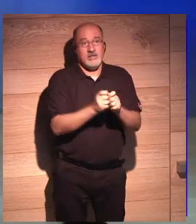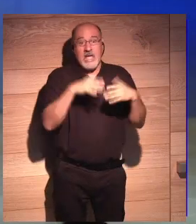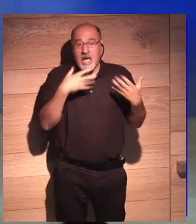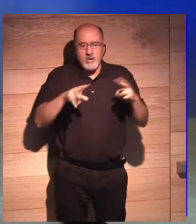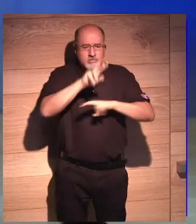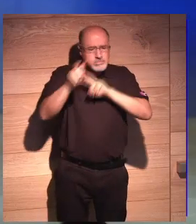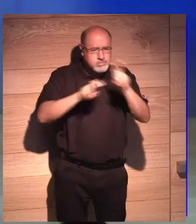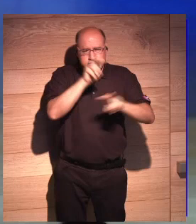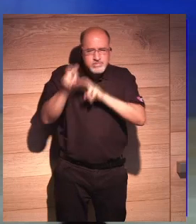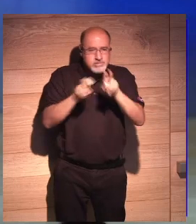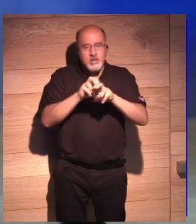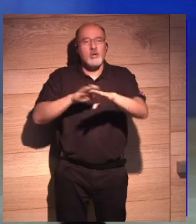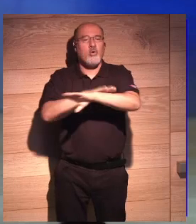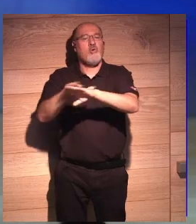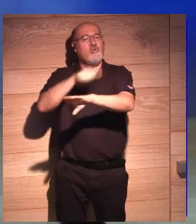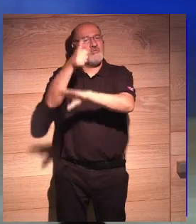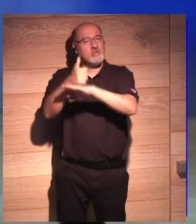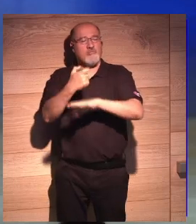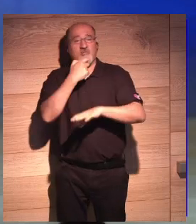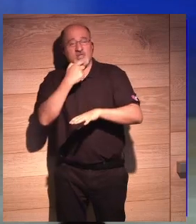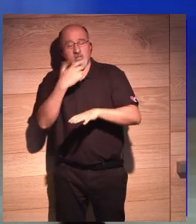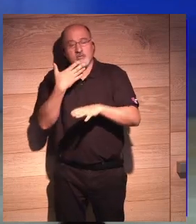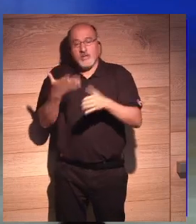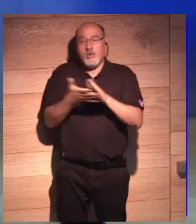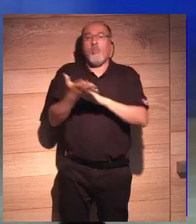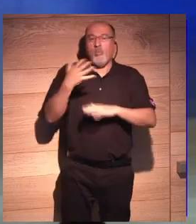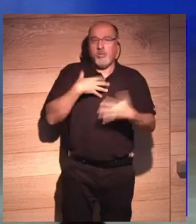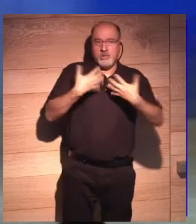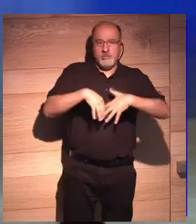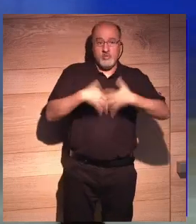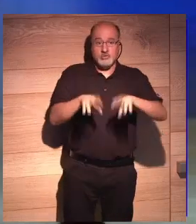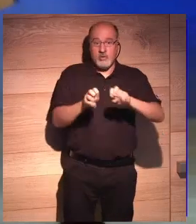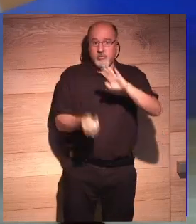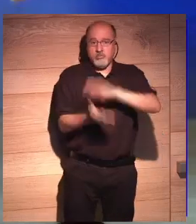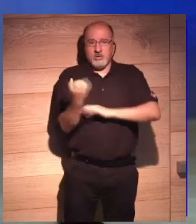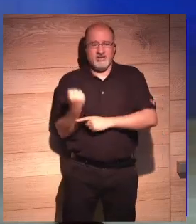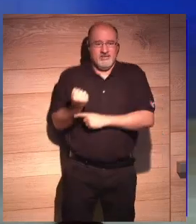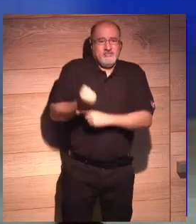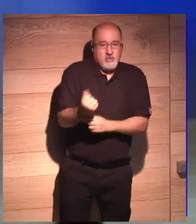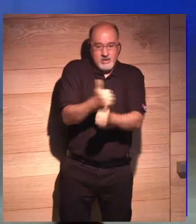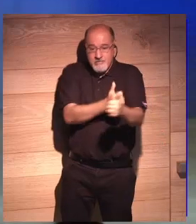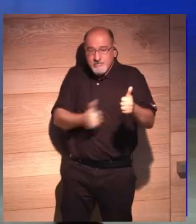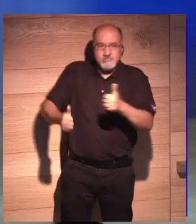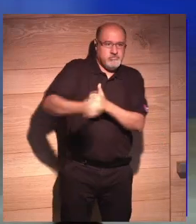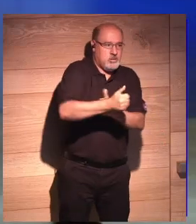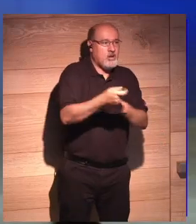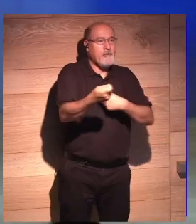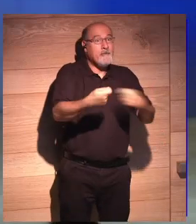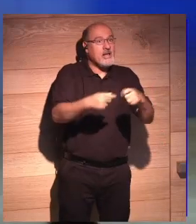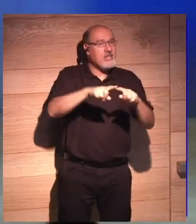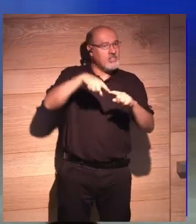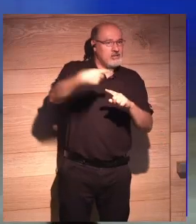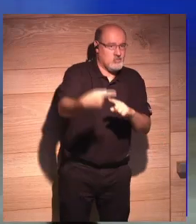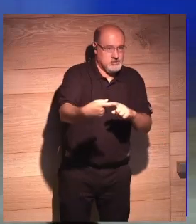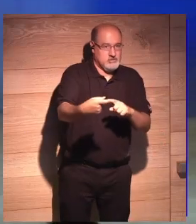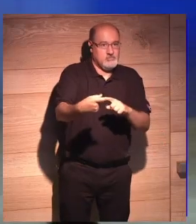be the catalyst for a new industry and keep the UK moving ahead of the market. So there was some research done recently which said the UK